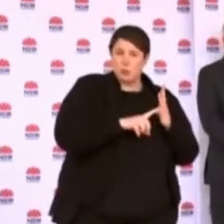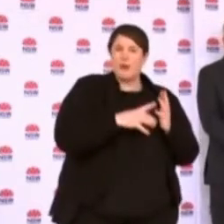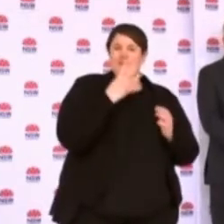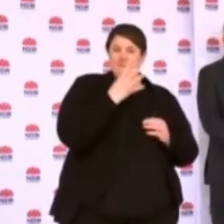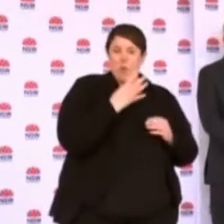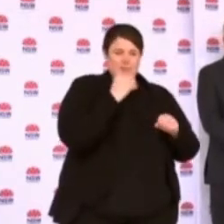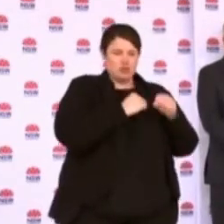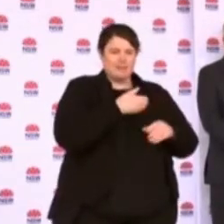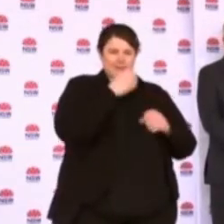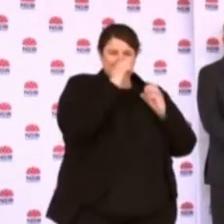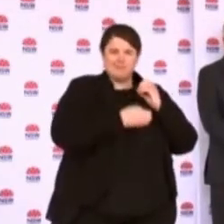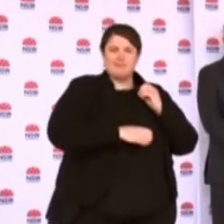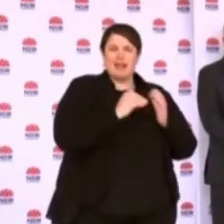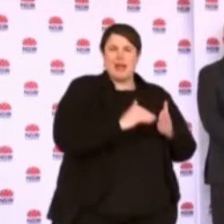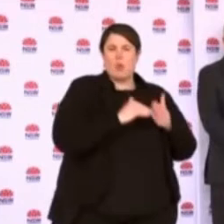ventilated.